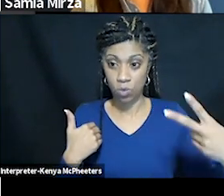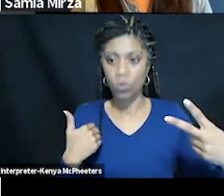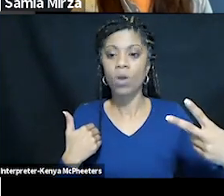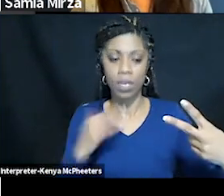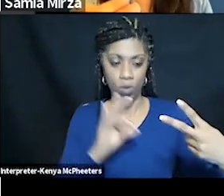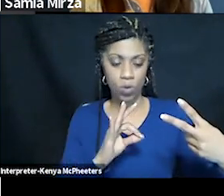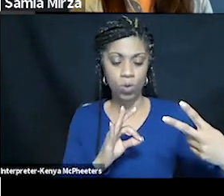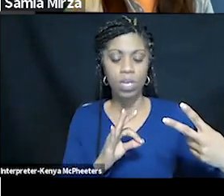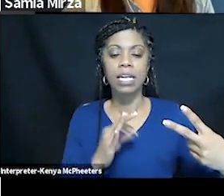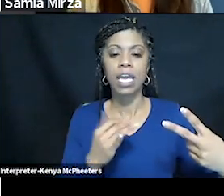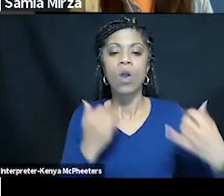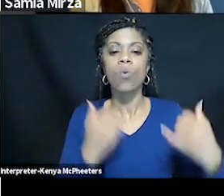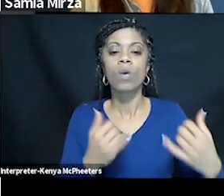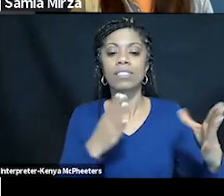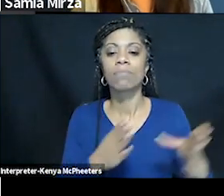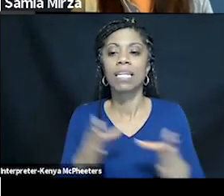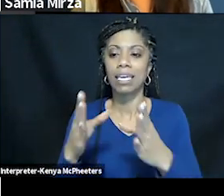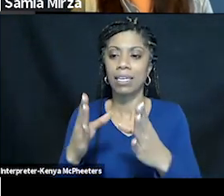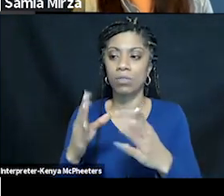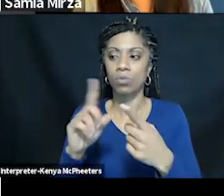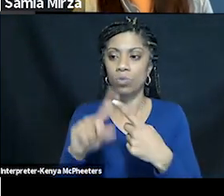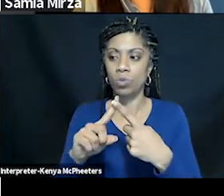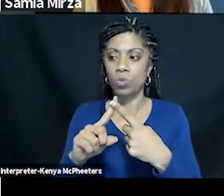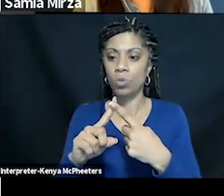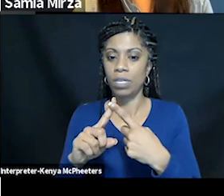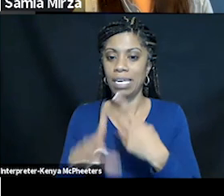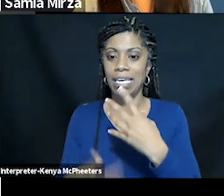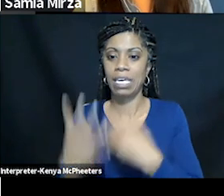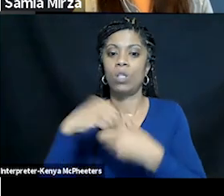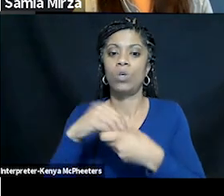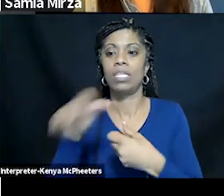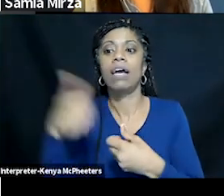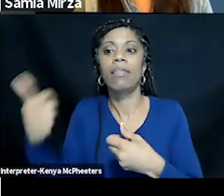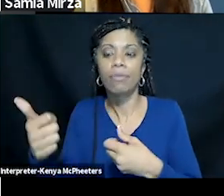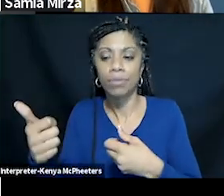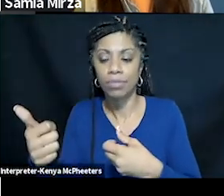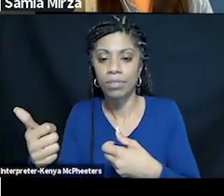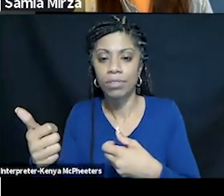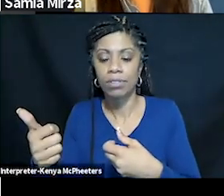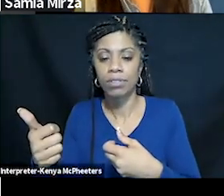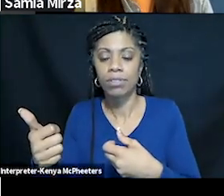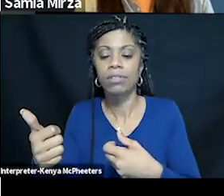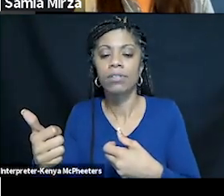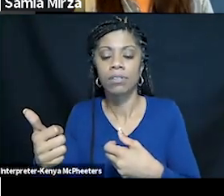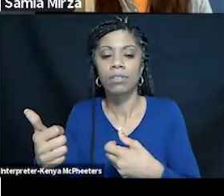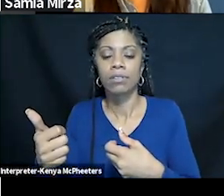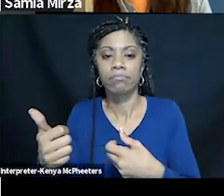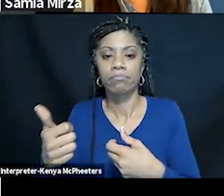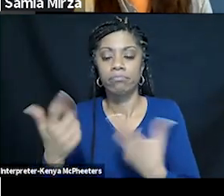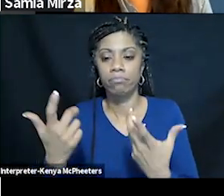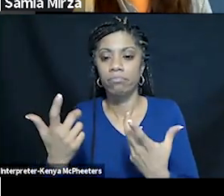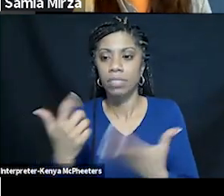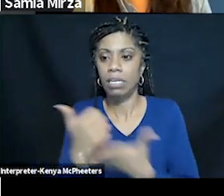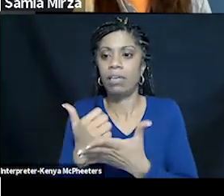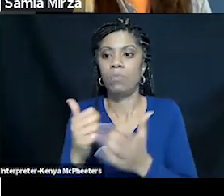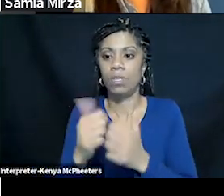can we create to be able to incorporate these other into our day-to-day work or teams? And then the last